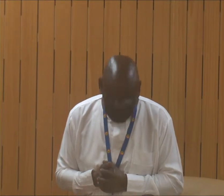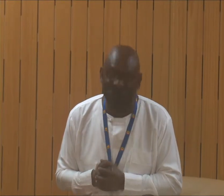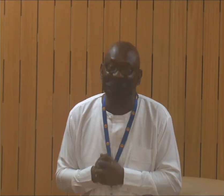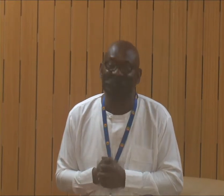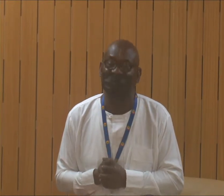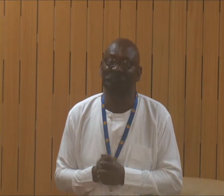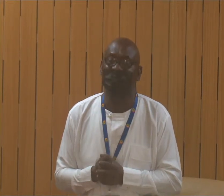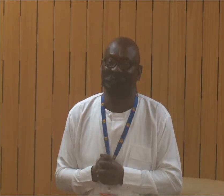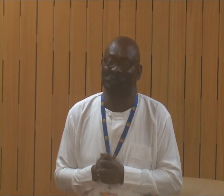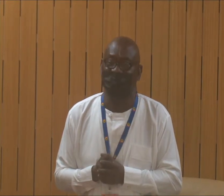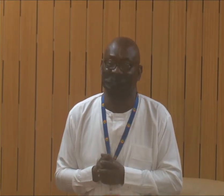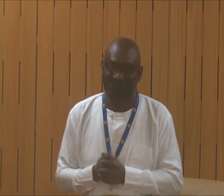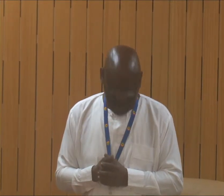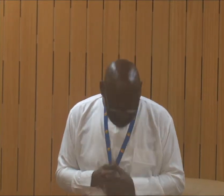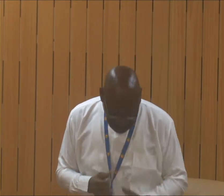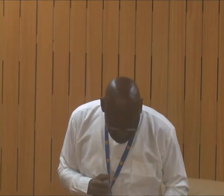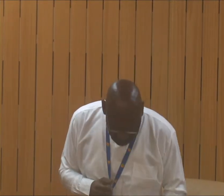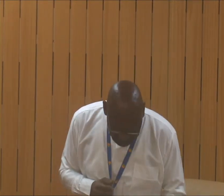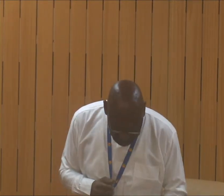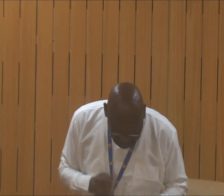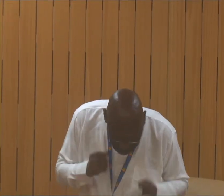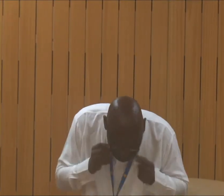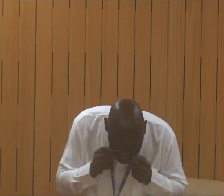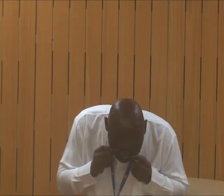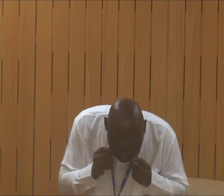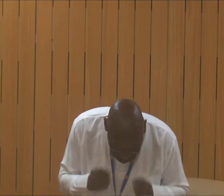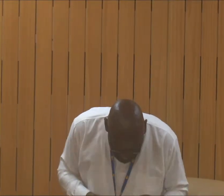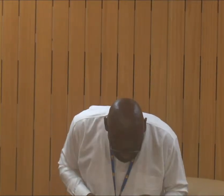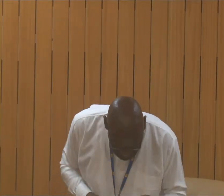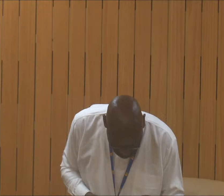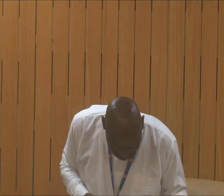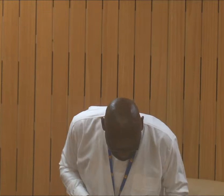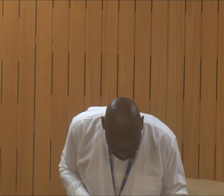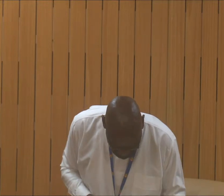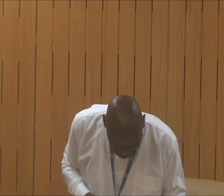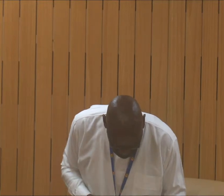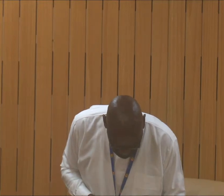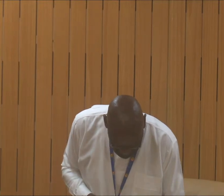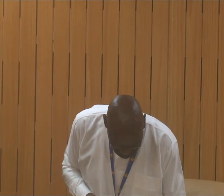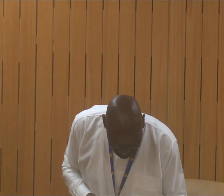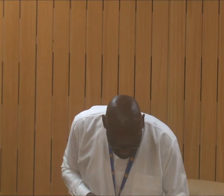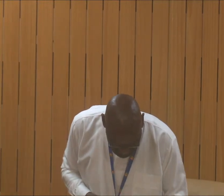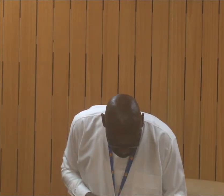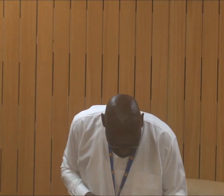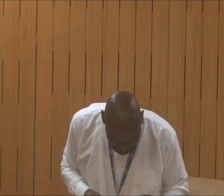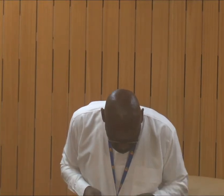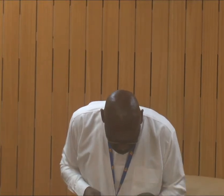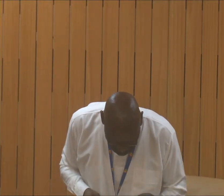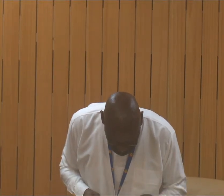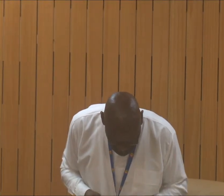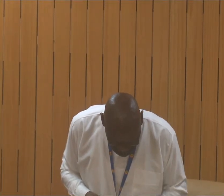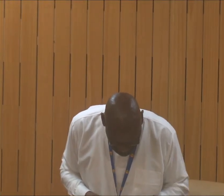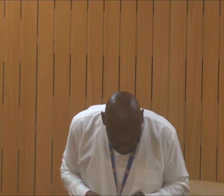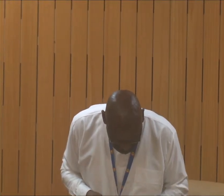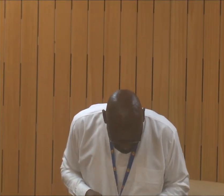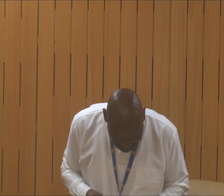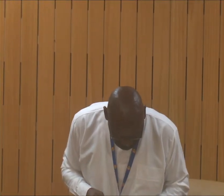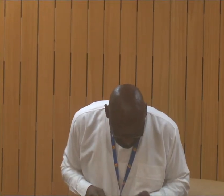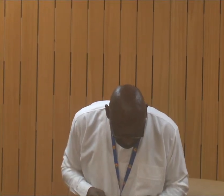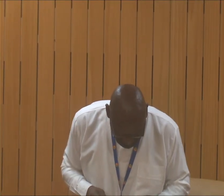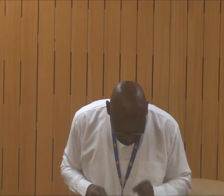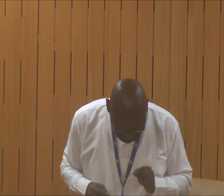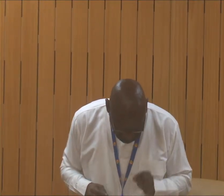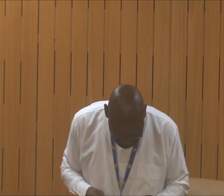project within 6 months. Now, I'm just opposing that one to your answer. at the last point that the project will be